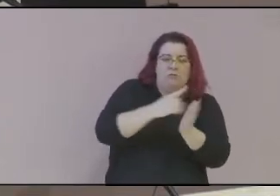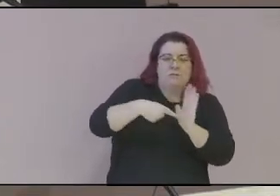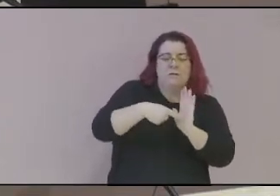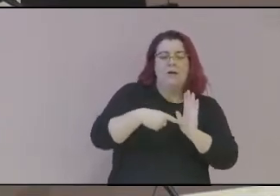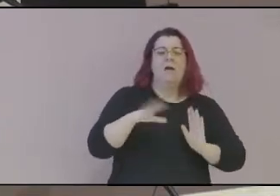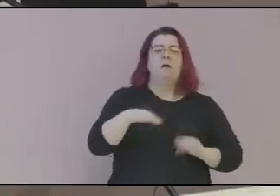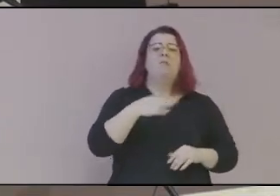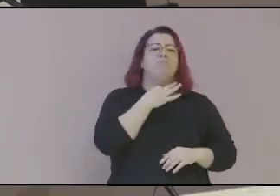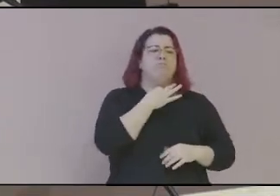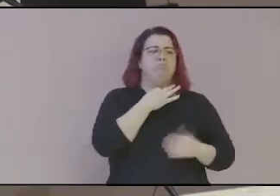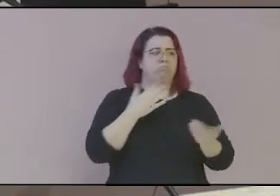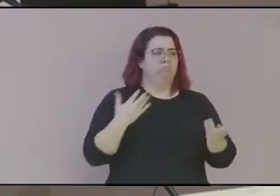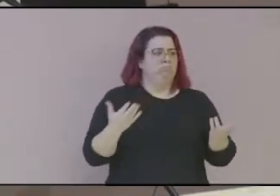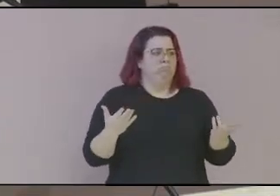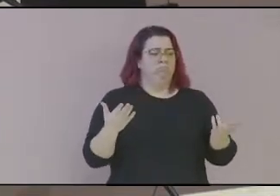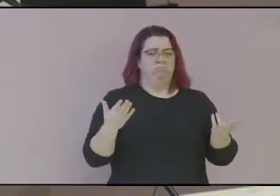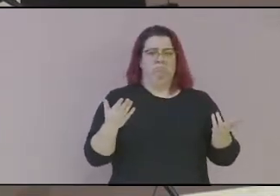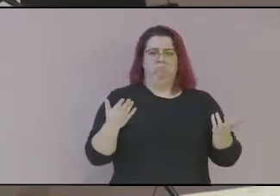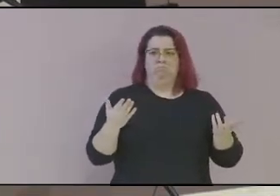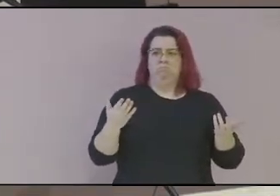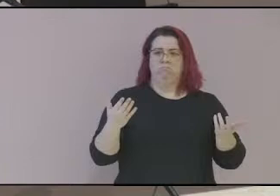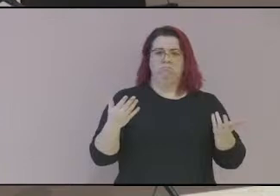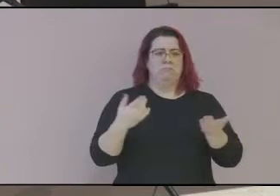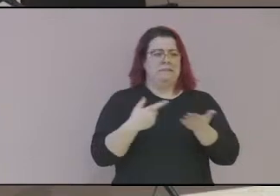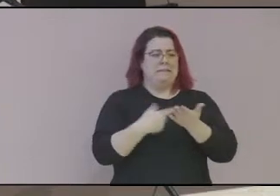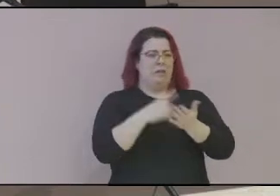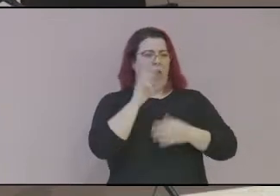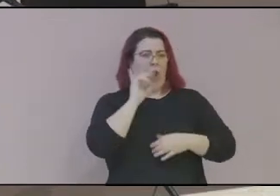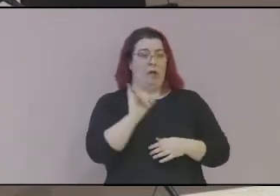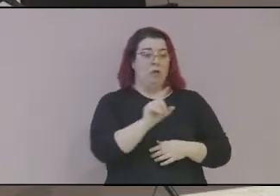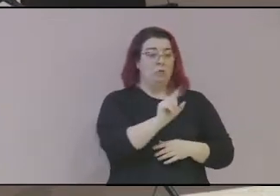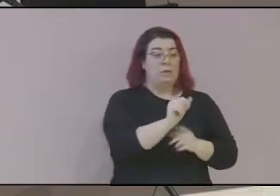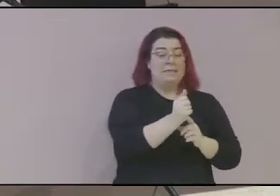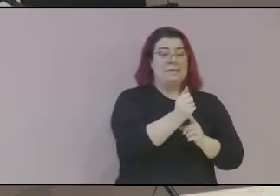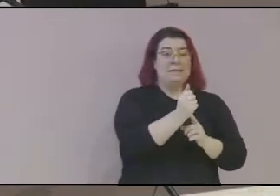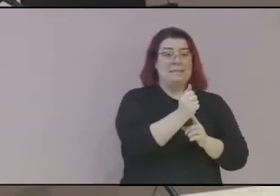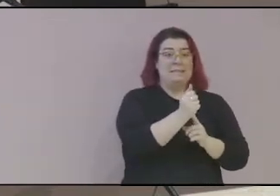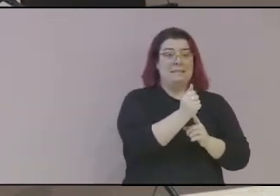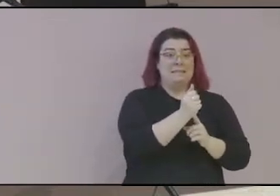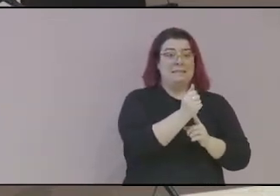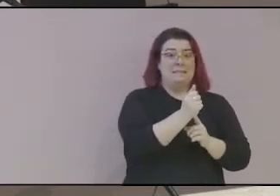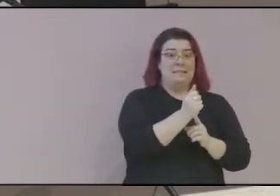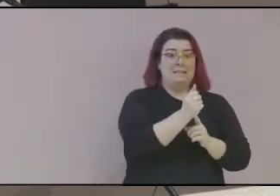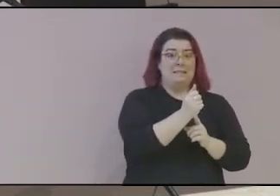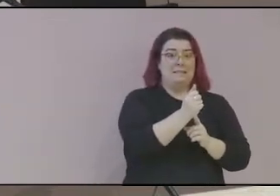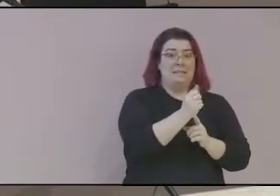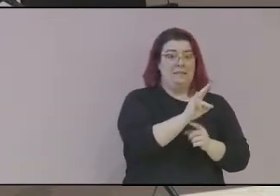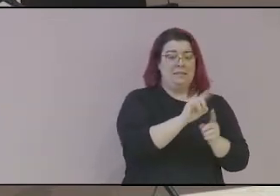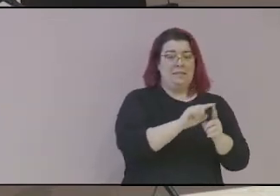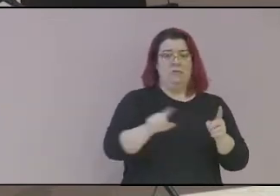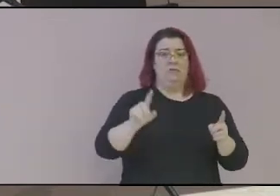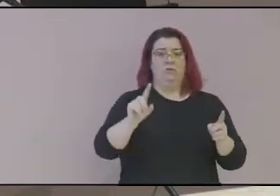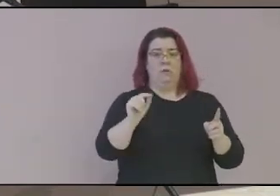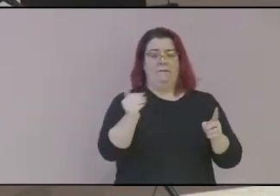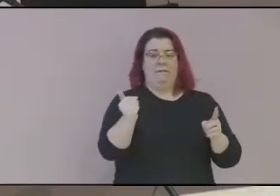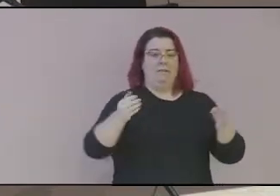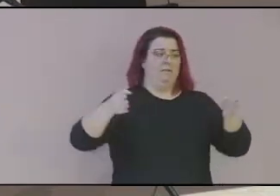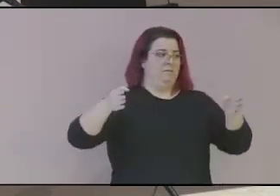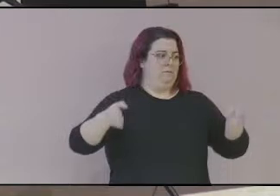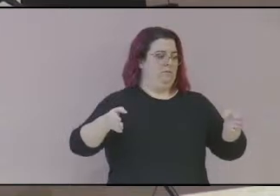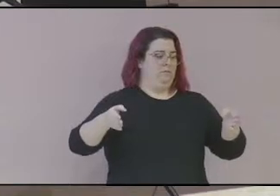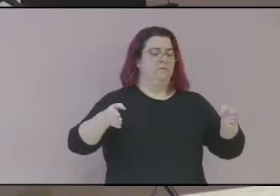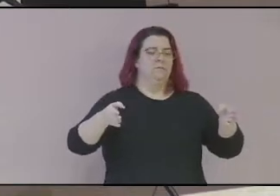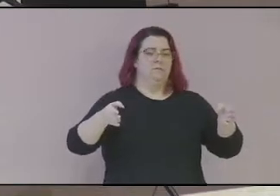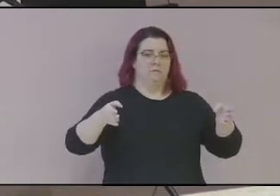and commentary had been taking place between 2017 and 2015. What I learned was that the